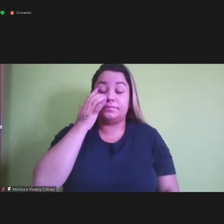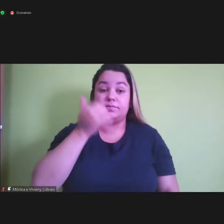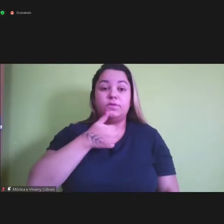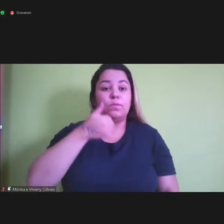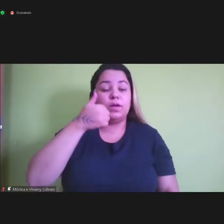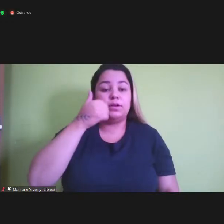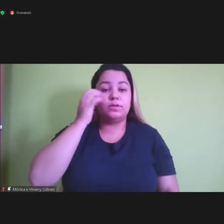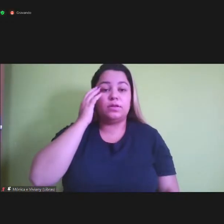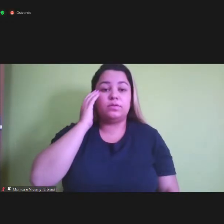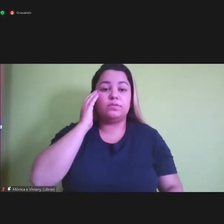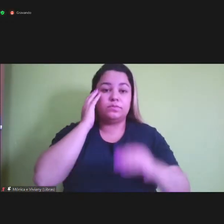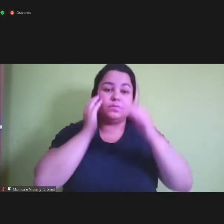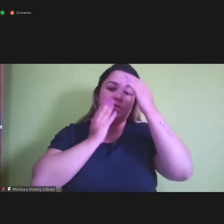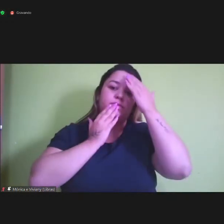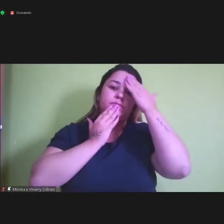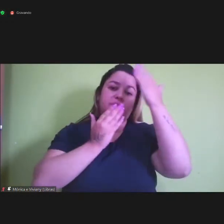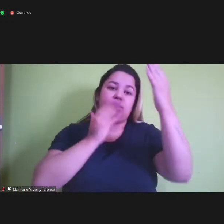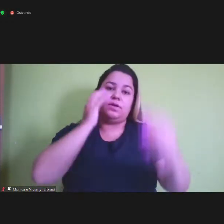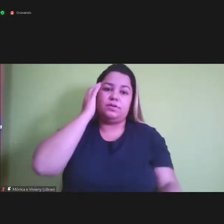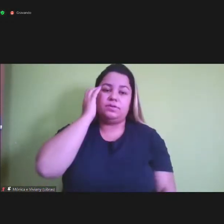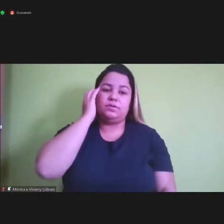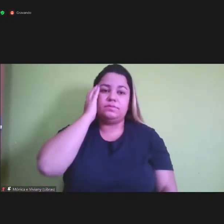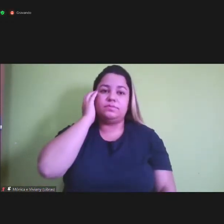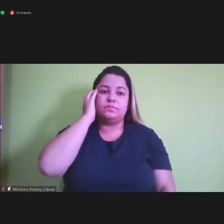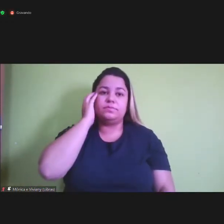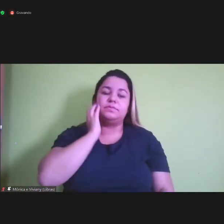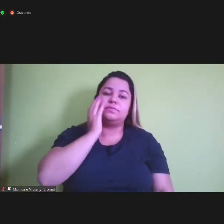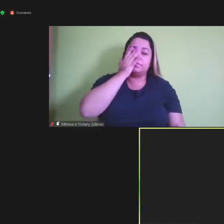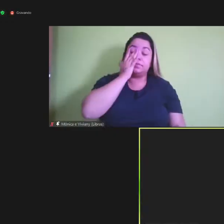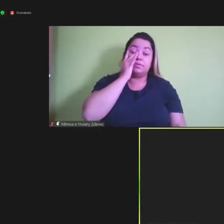multiple healthcare. Thank you very much.